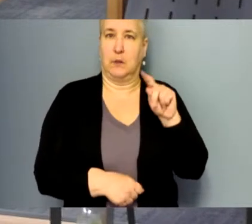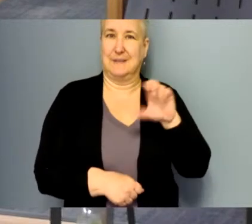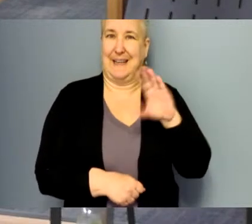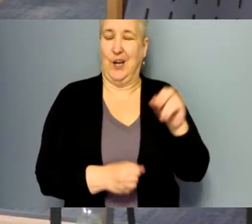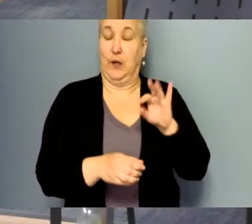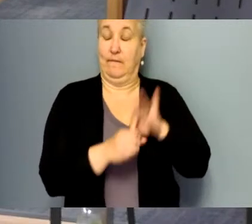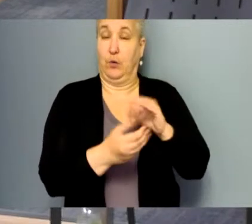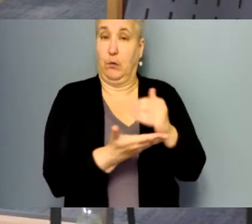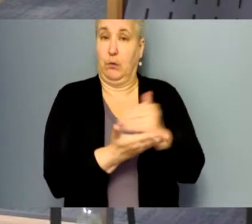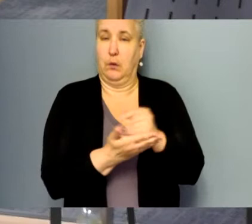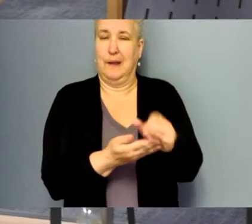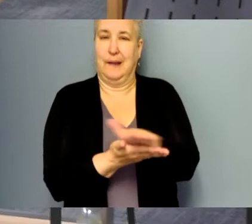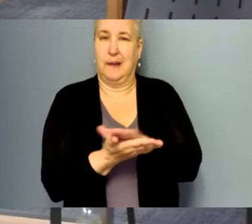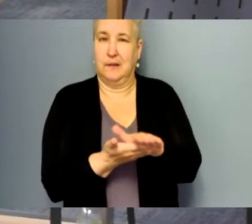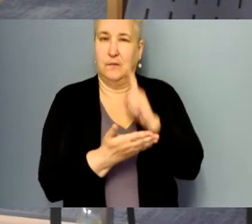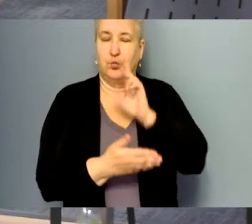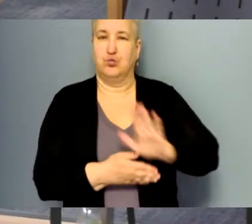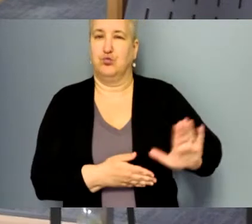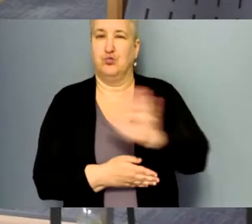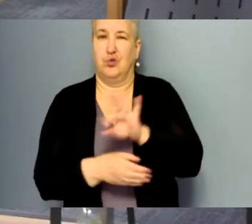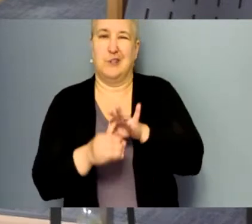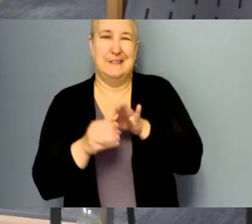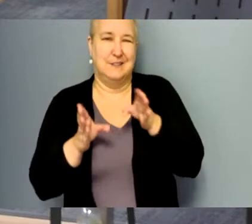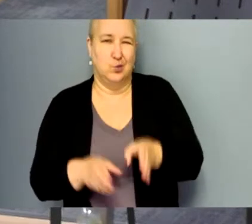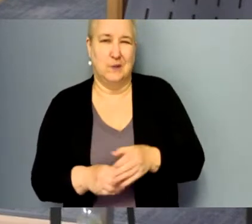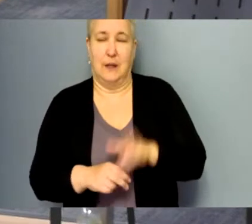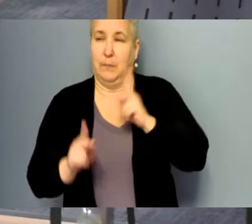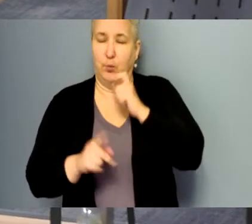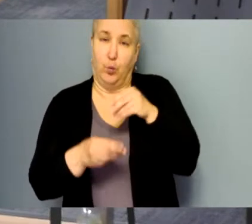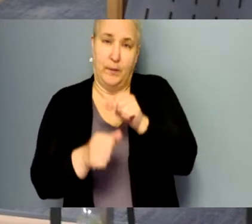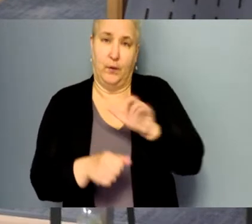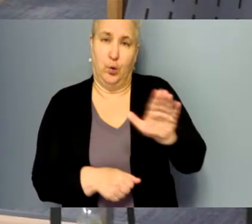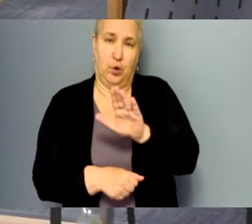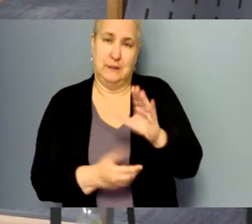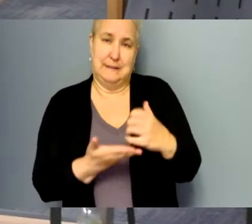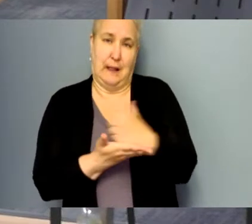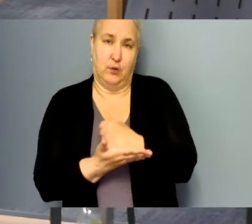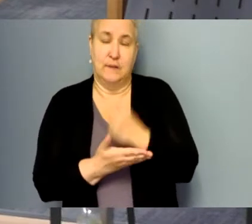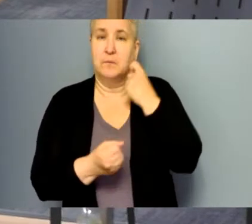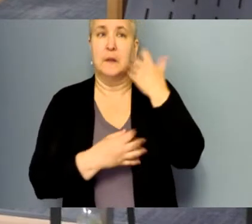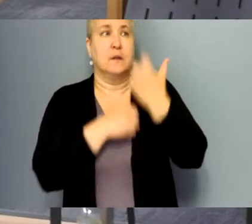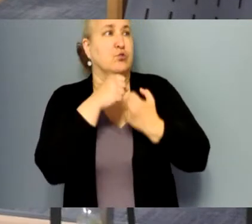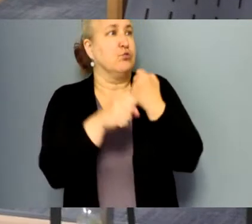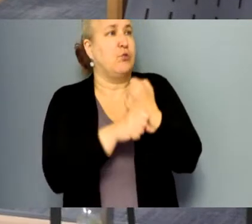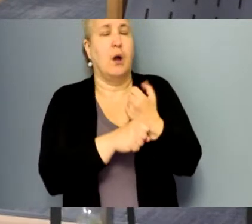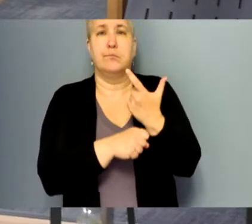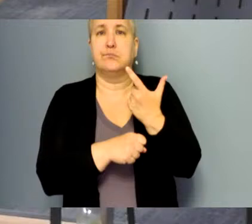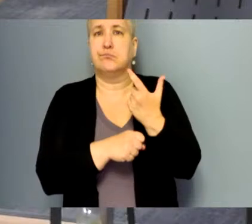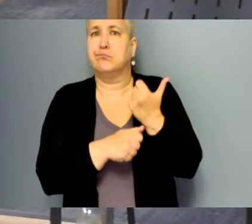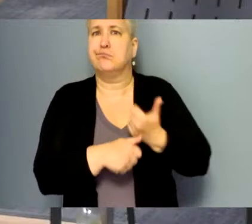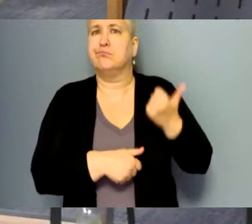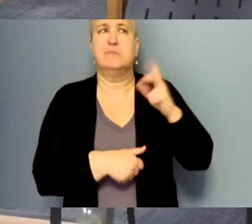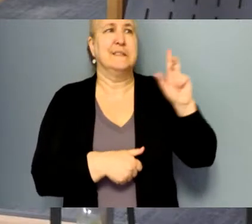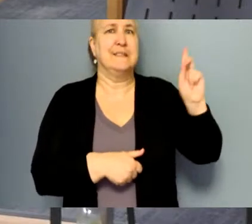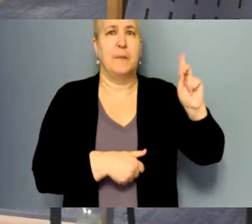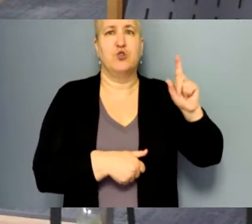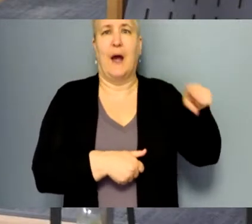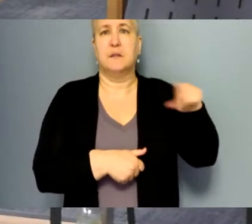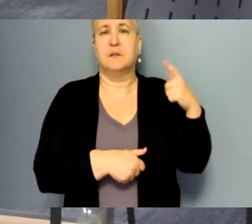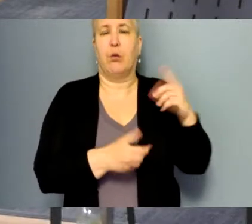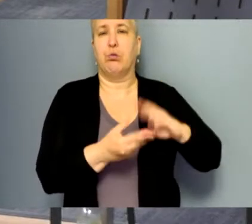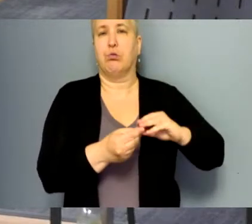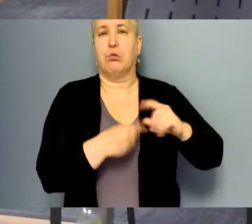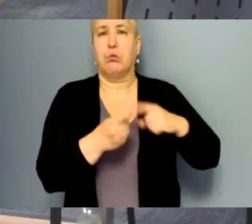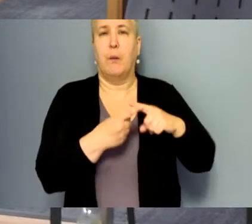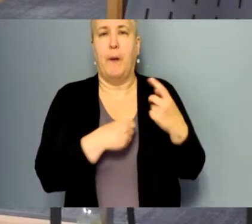rolls clean for your constituents, the people who pay your salary? For years, prominent Democrats have talked